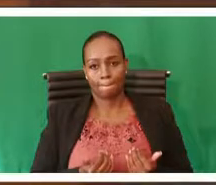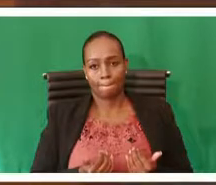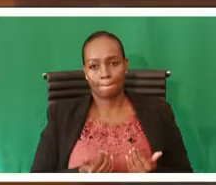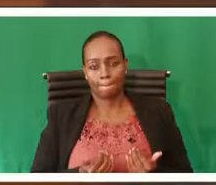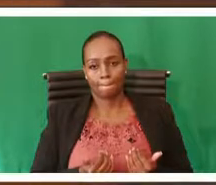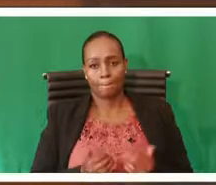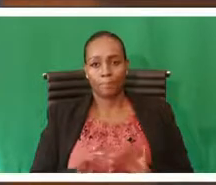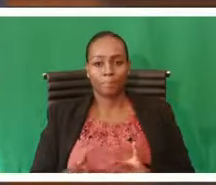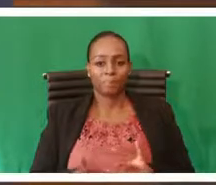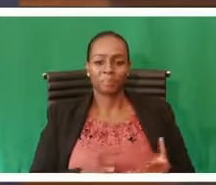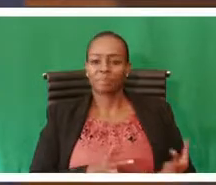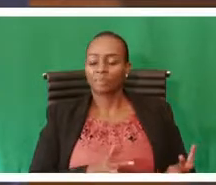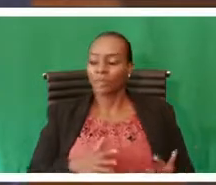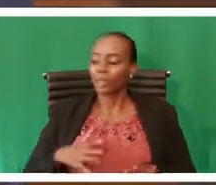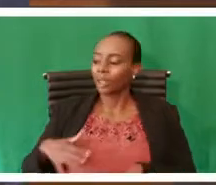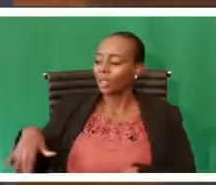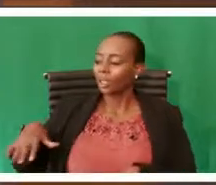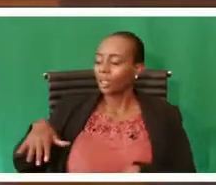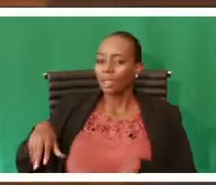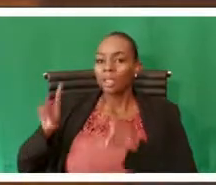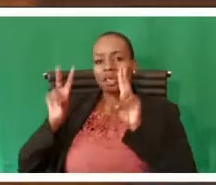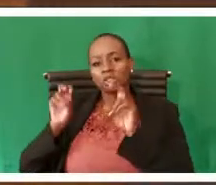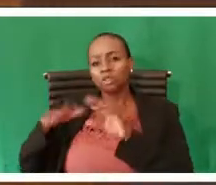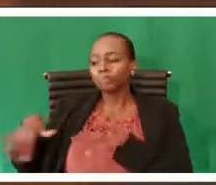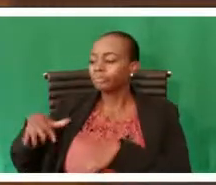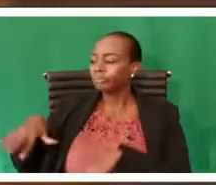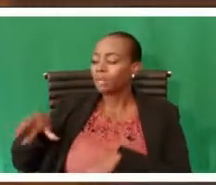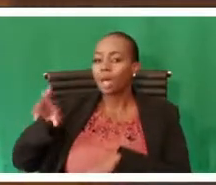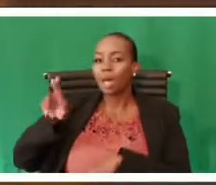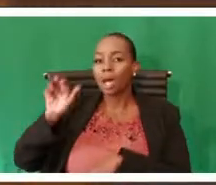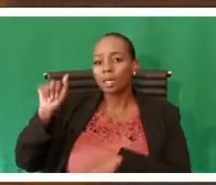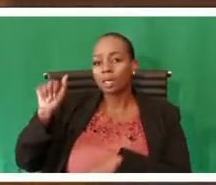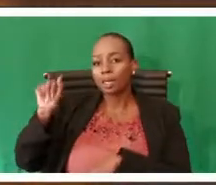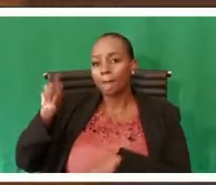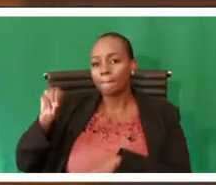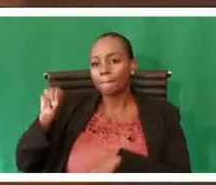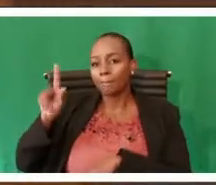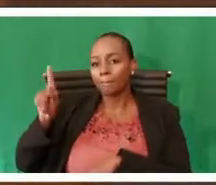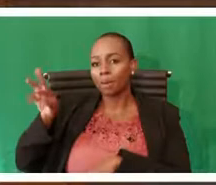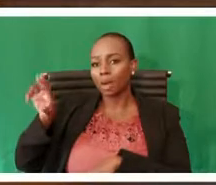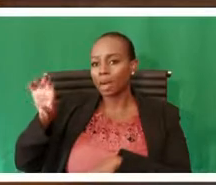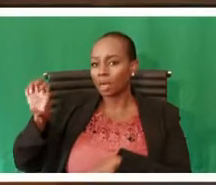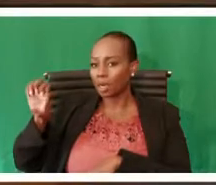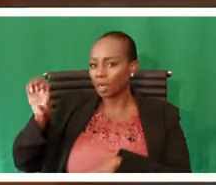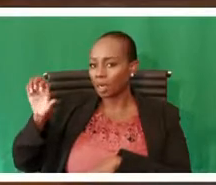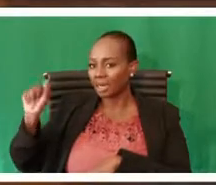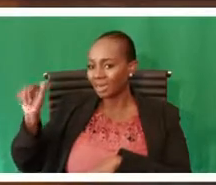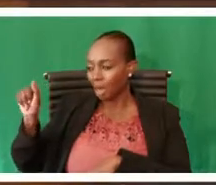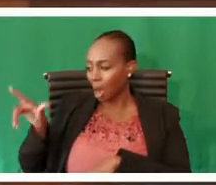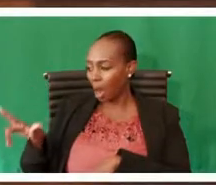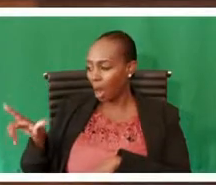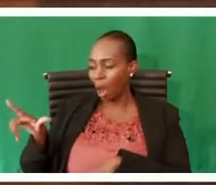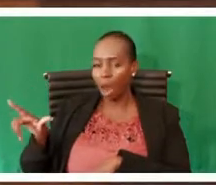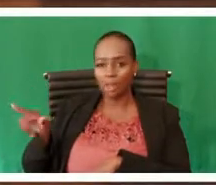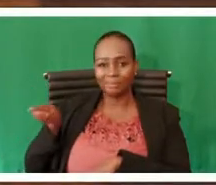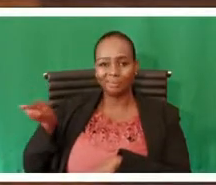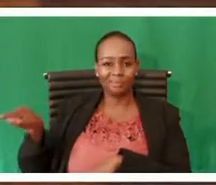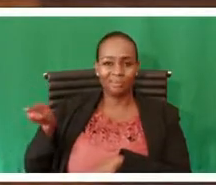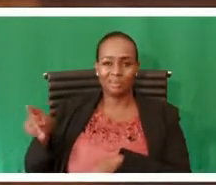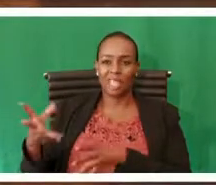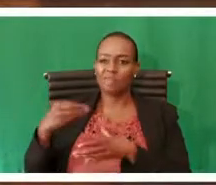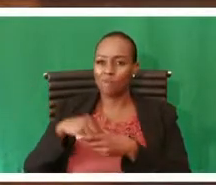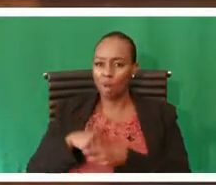The Ramgral matter is also a matter that affects both of us, the legislature and